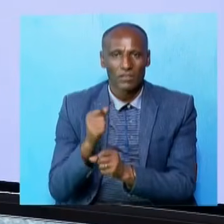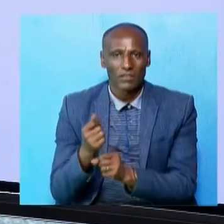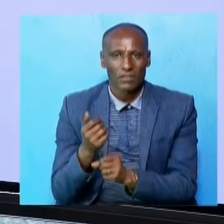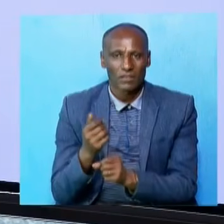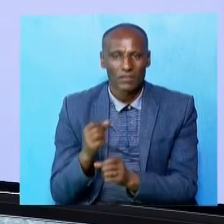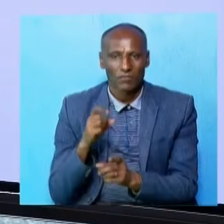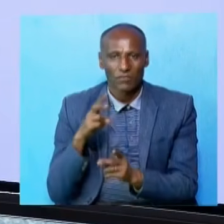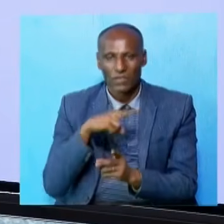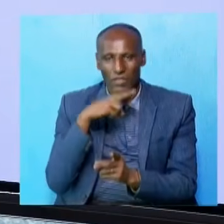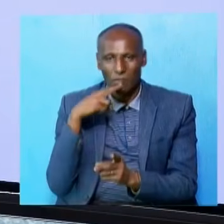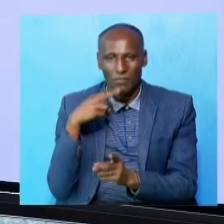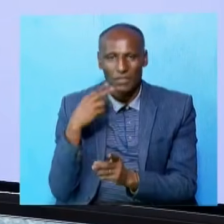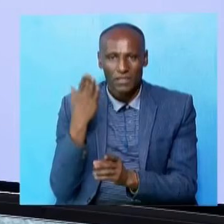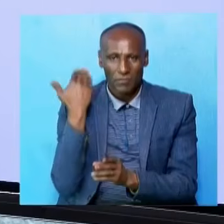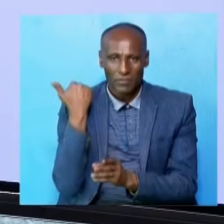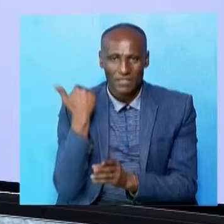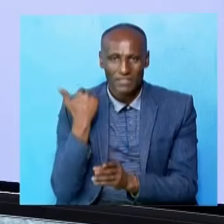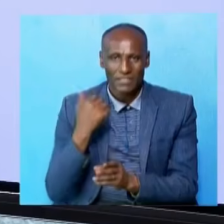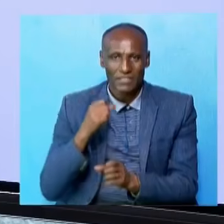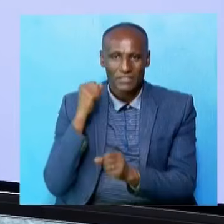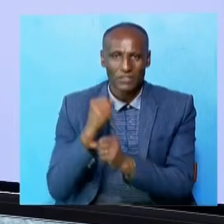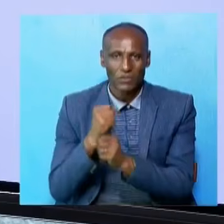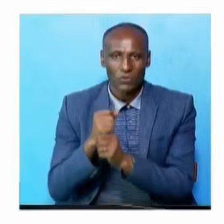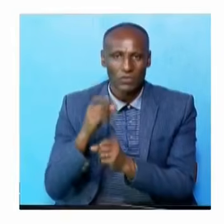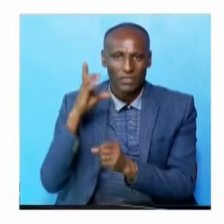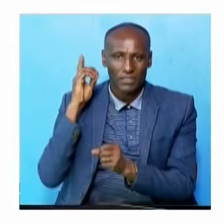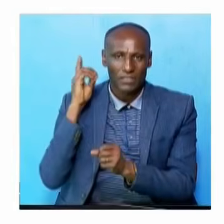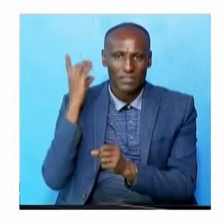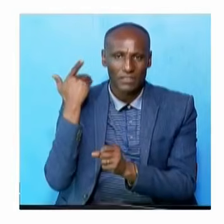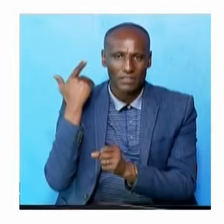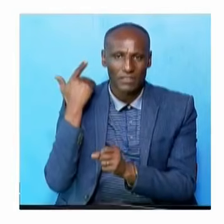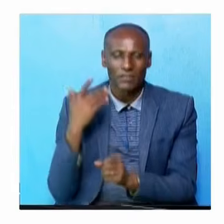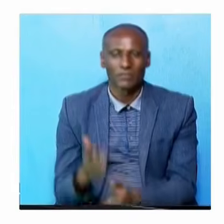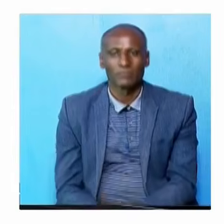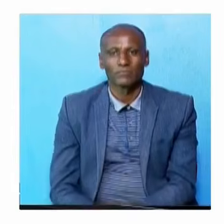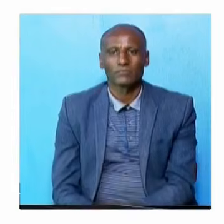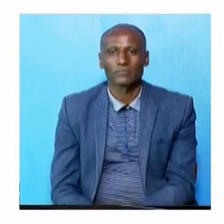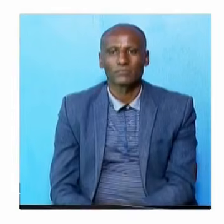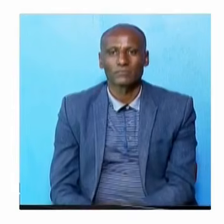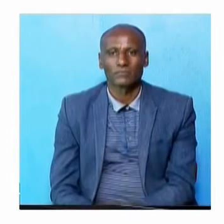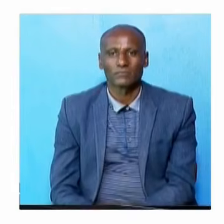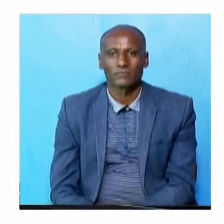or the verb to form of work is worked.